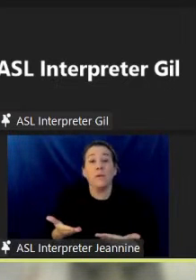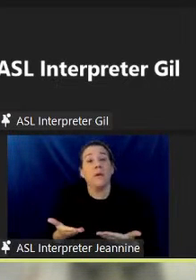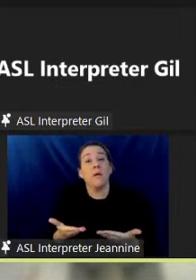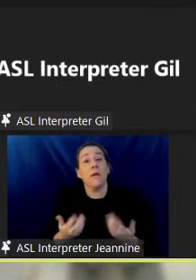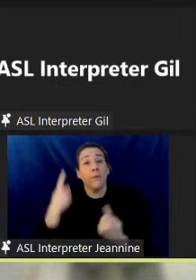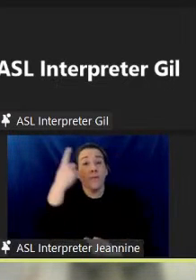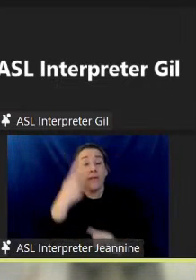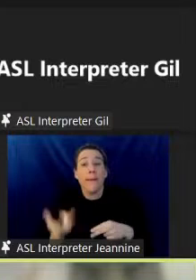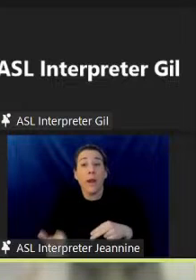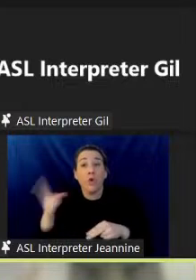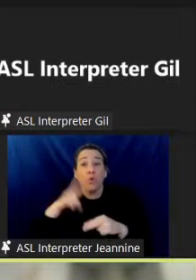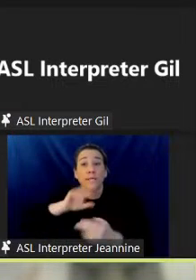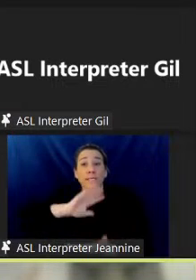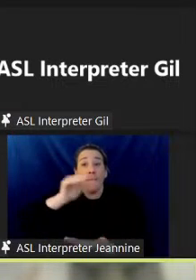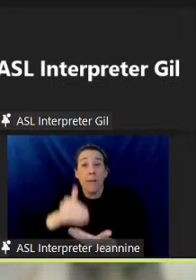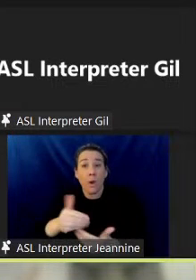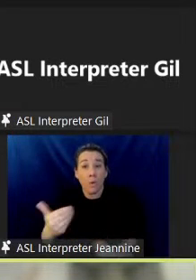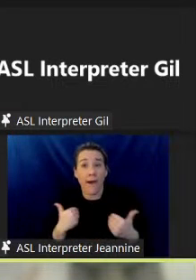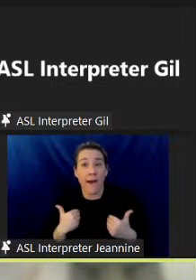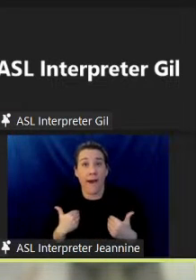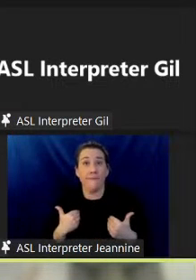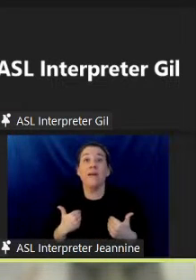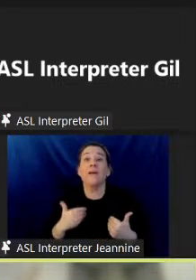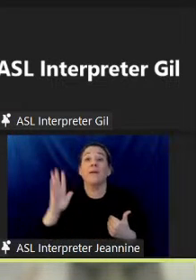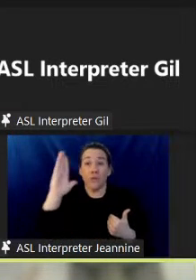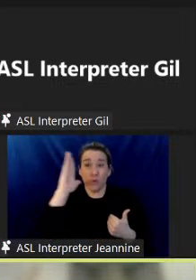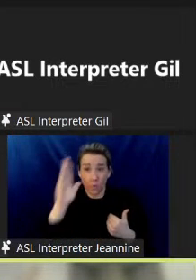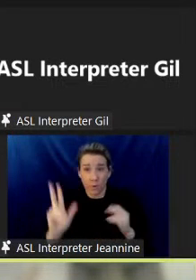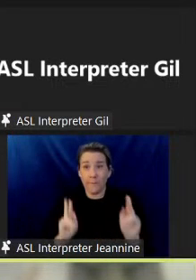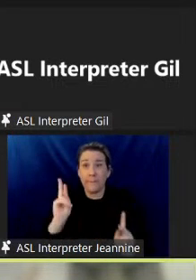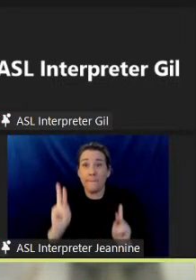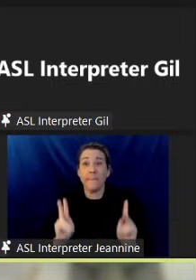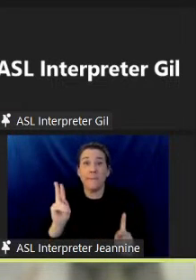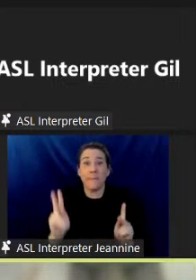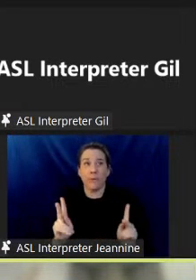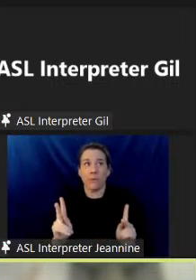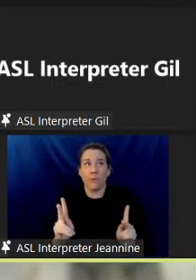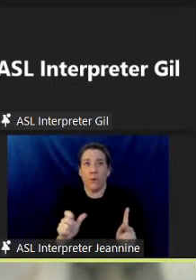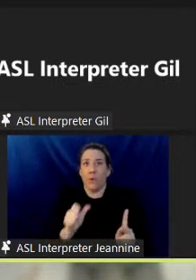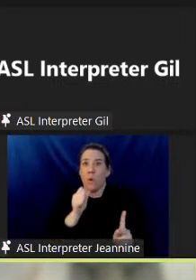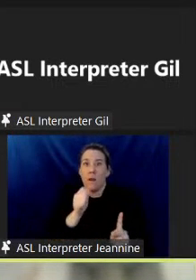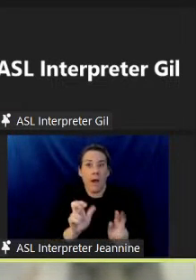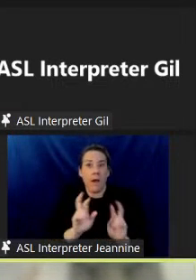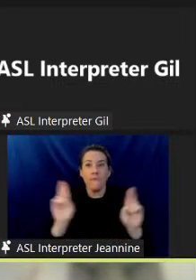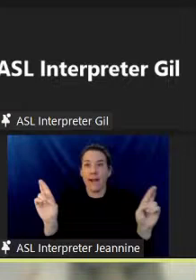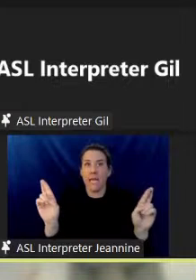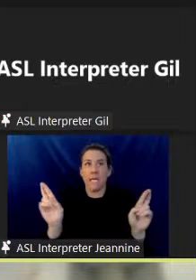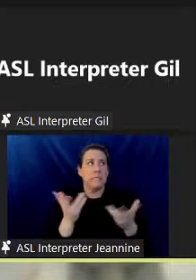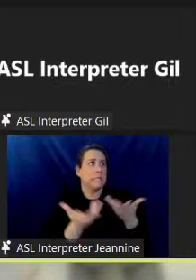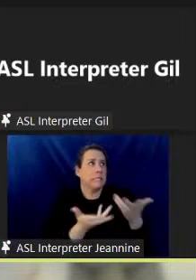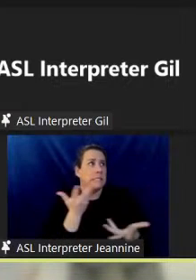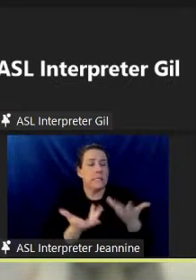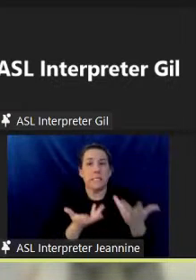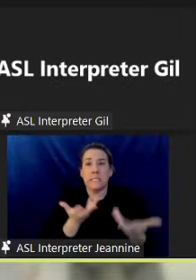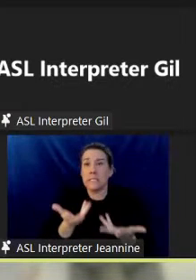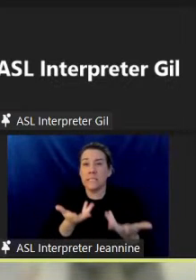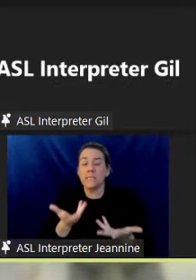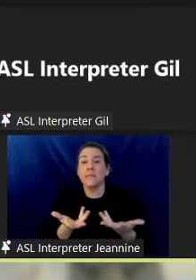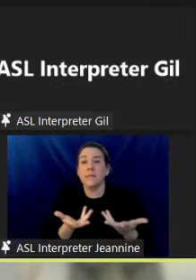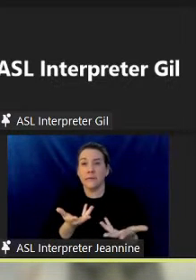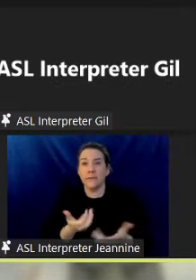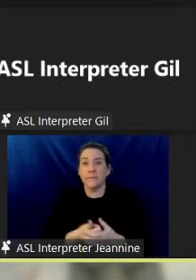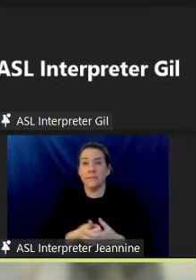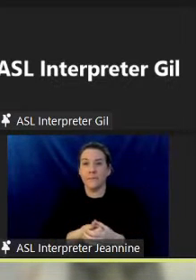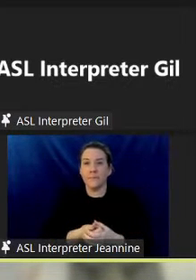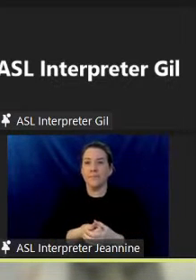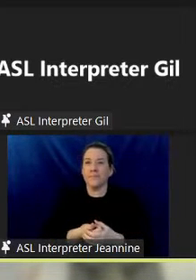you want, having enough, because I know there's going to be people out there that are not adequately supplied. They're going to be desperate. There's going to be, we